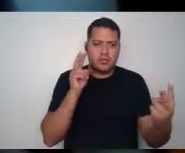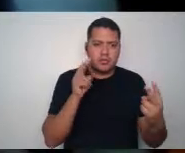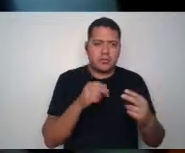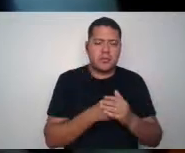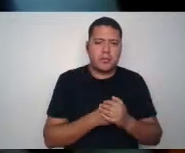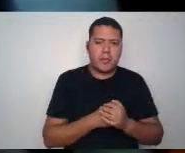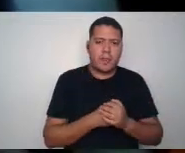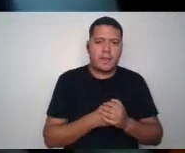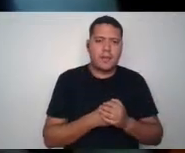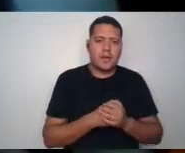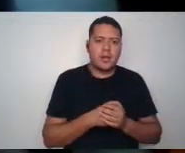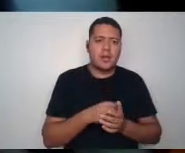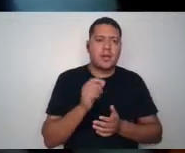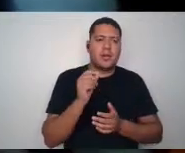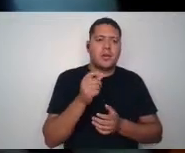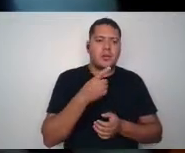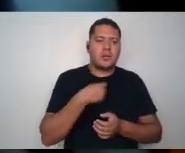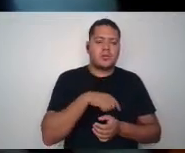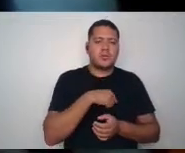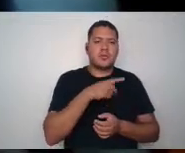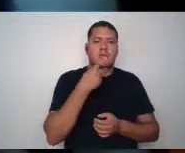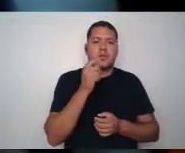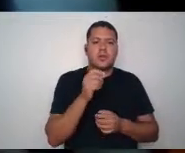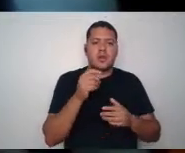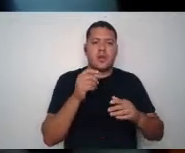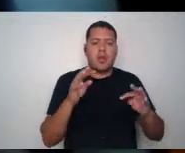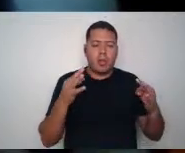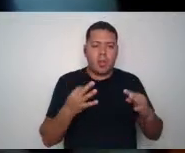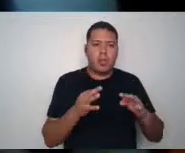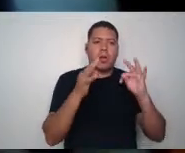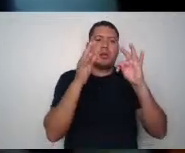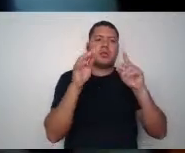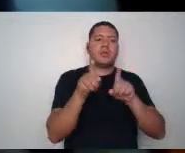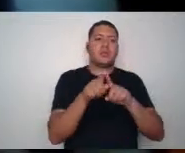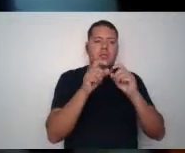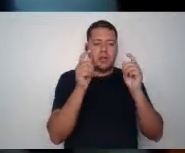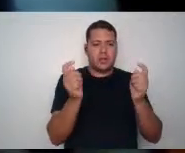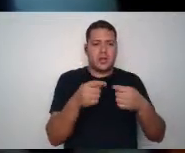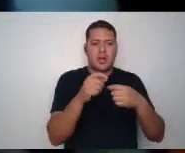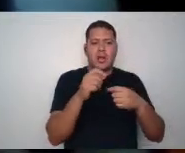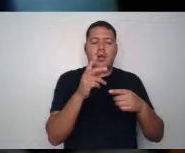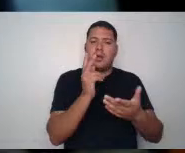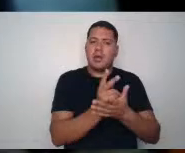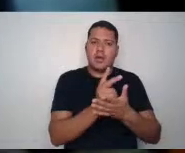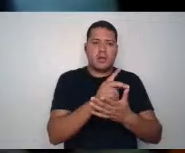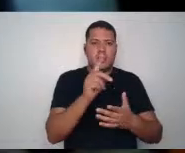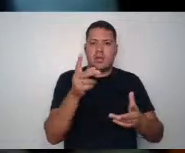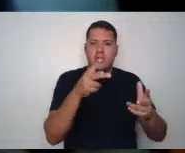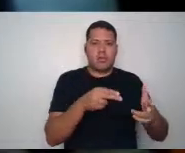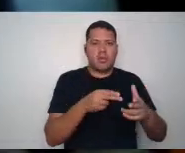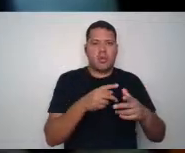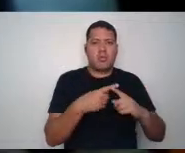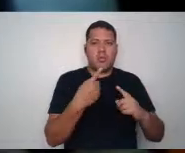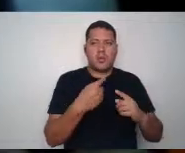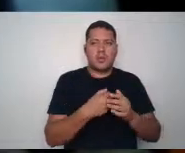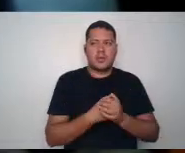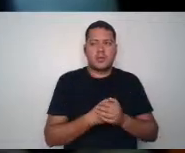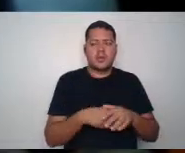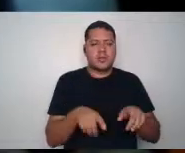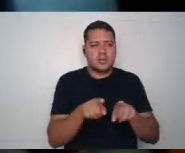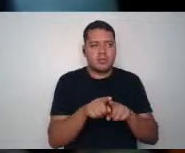increased. If we want to speak of home office, it could be, even though it's not the same situation.